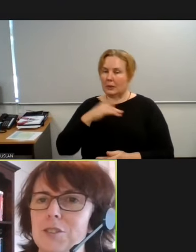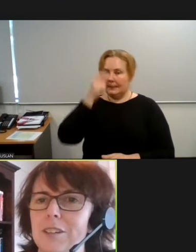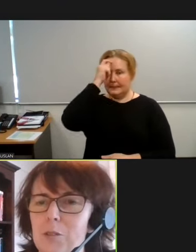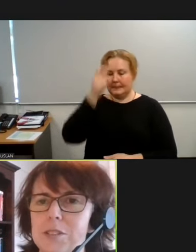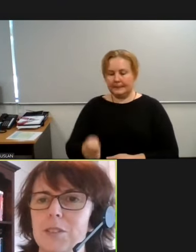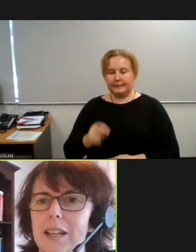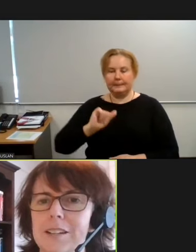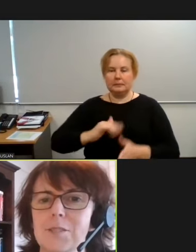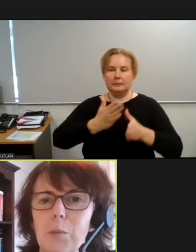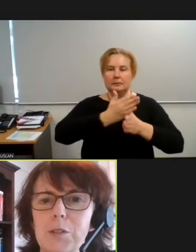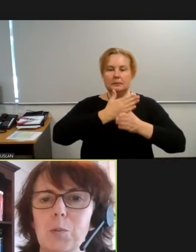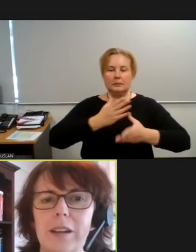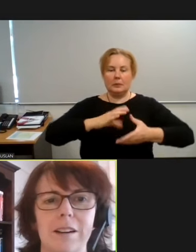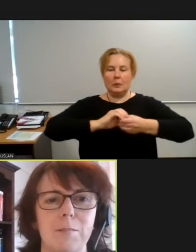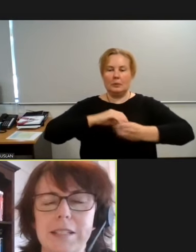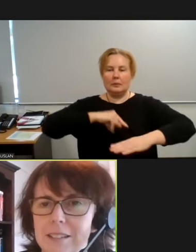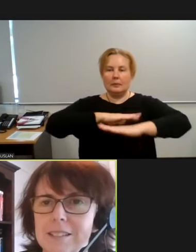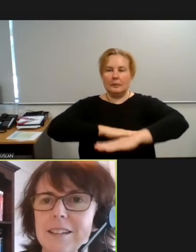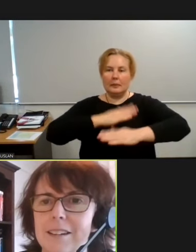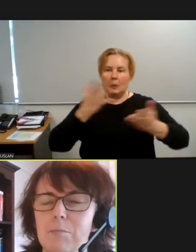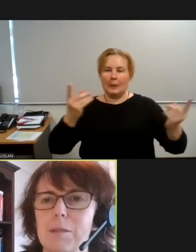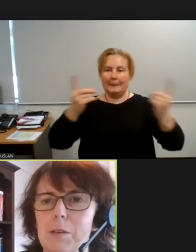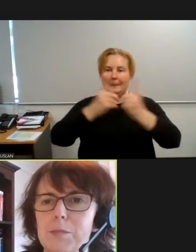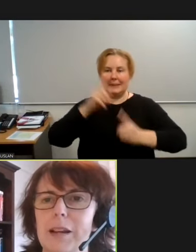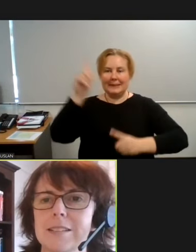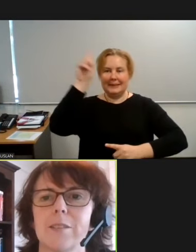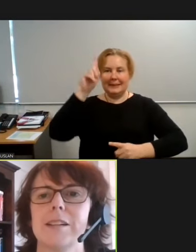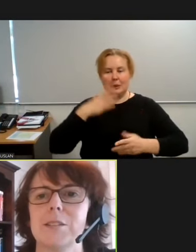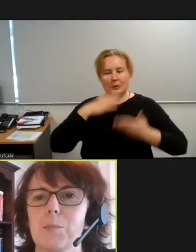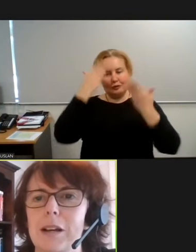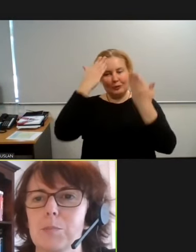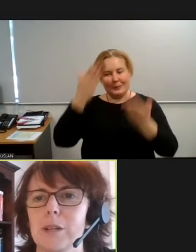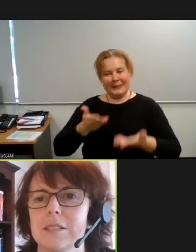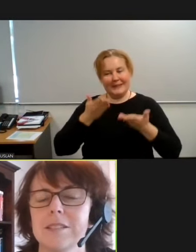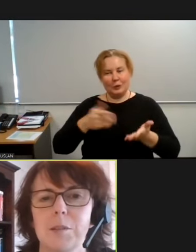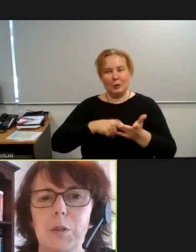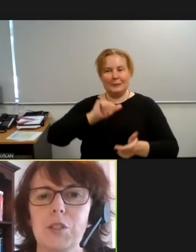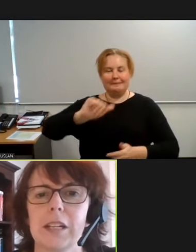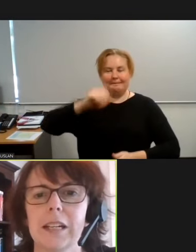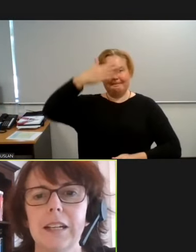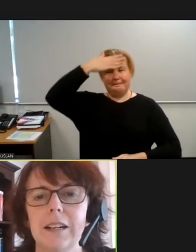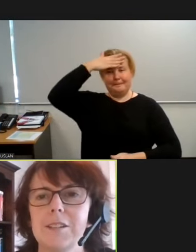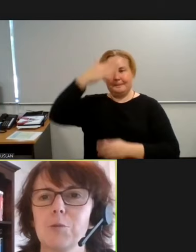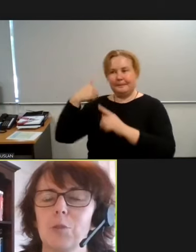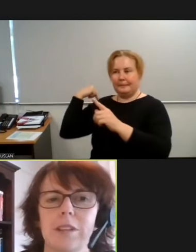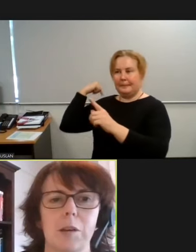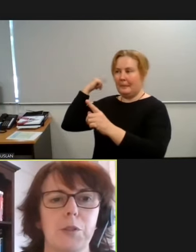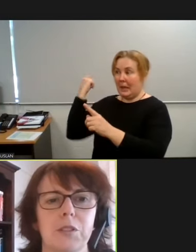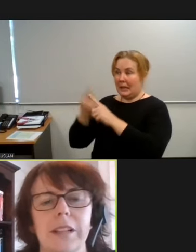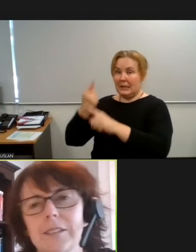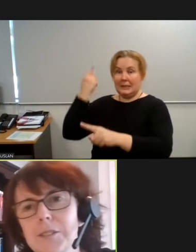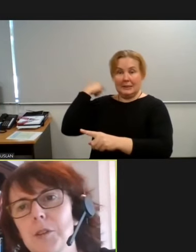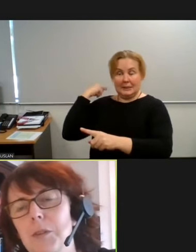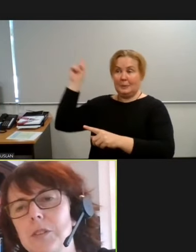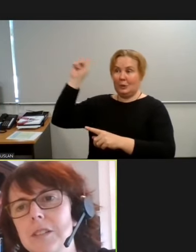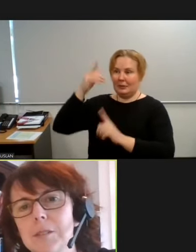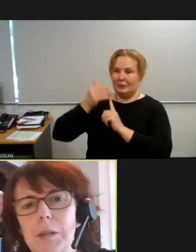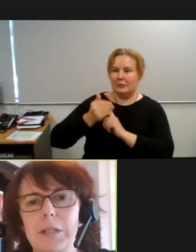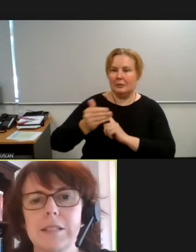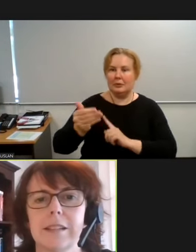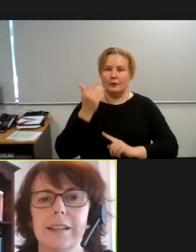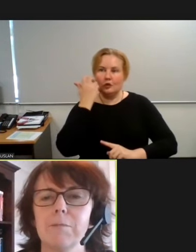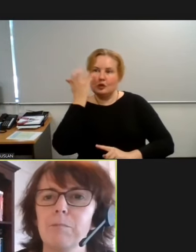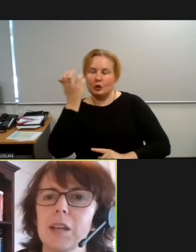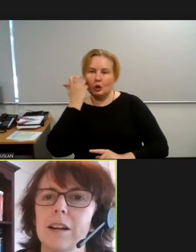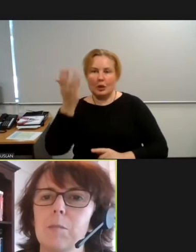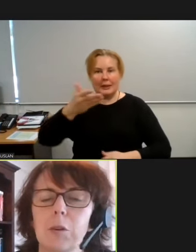acknowledging the traditional owners of the lands on which we are meeting today and pay my respects to their elders past, present, and emerging, and to all the Aboriginal elders of communities that may